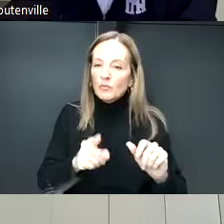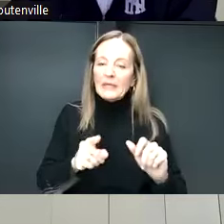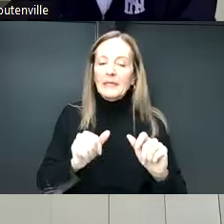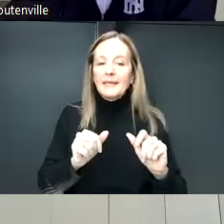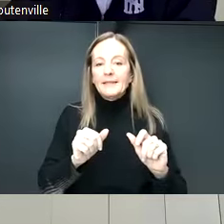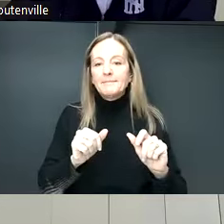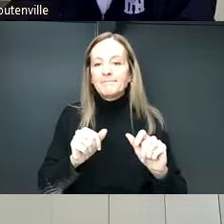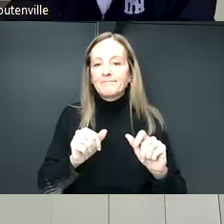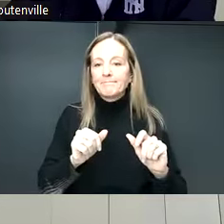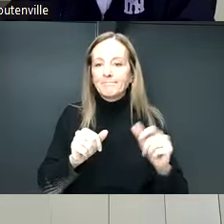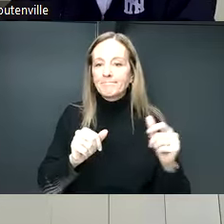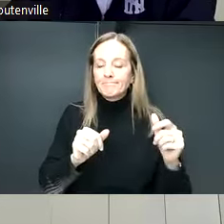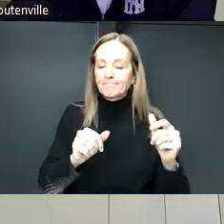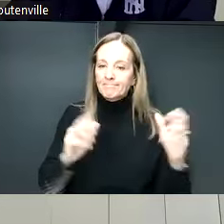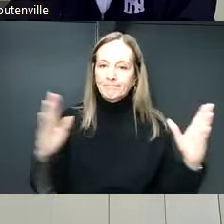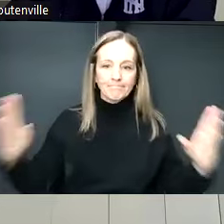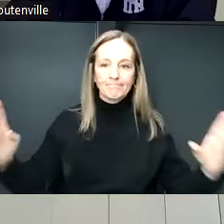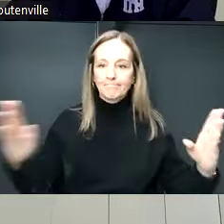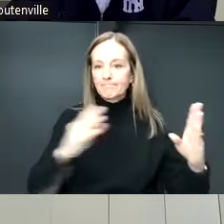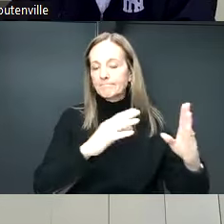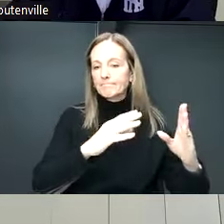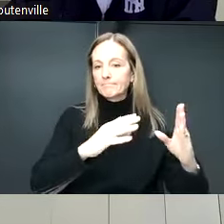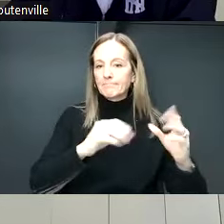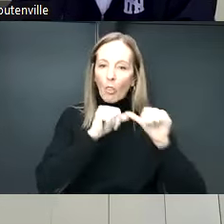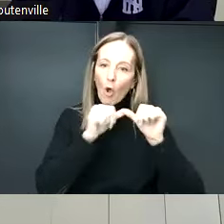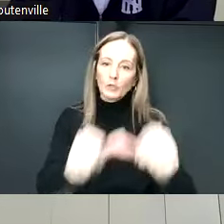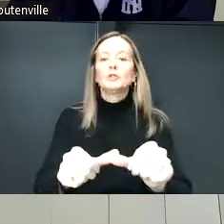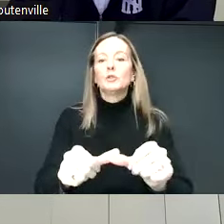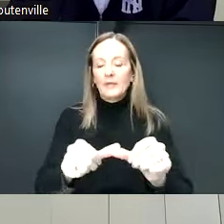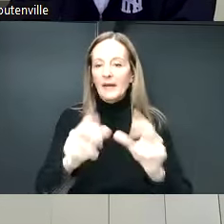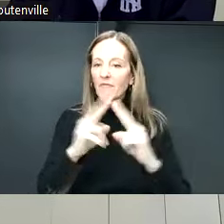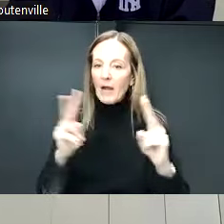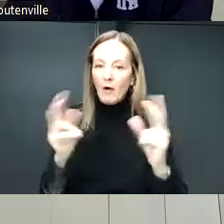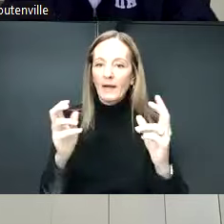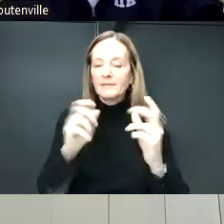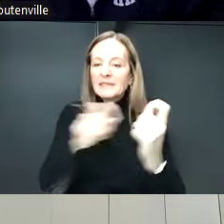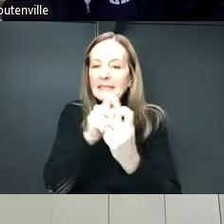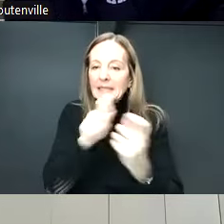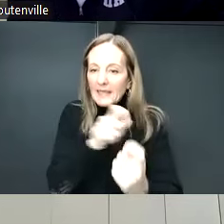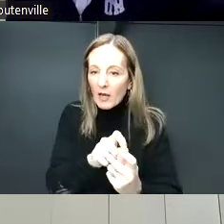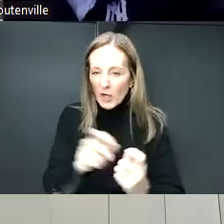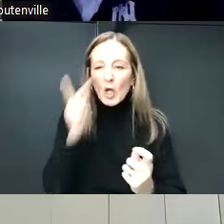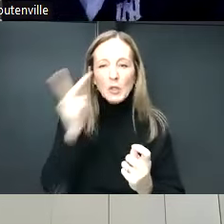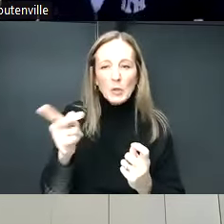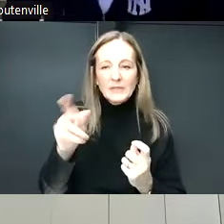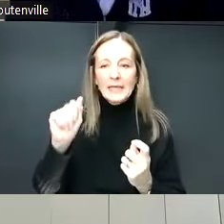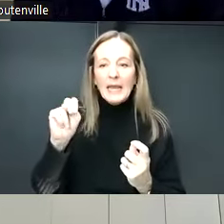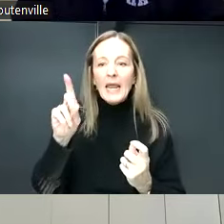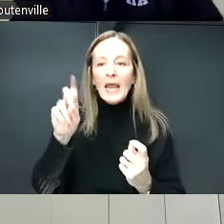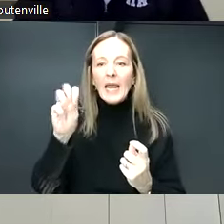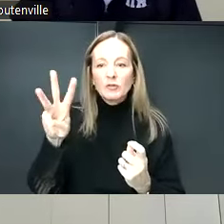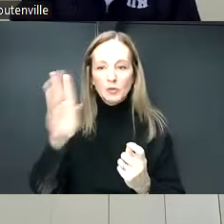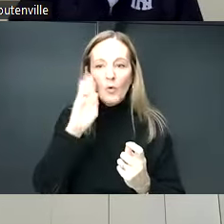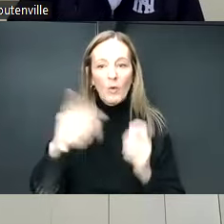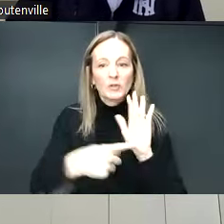really longitudinally in a very detailed fashion, as you will see when Andrew presents the results. Back to